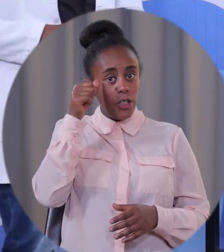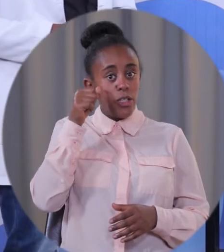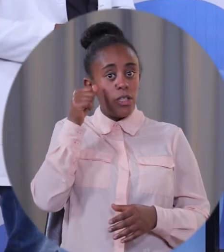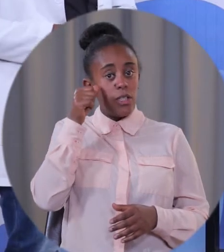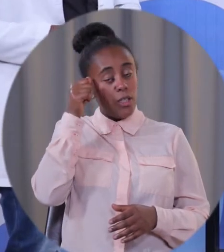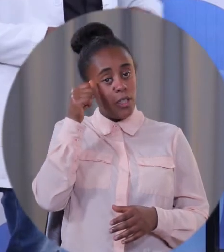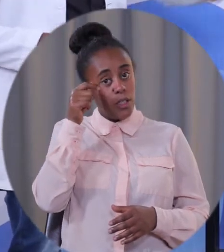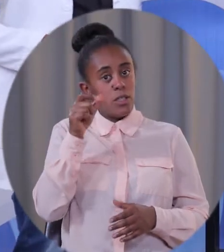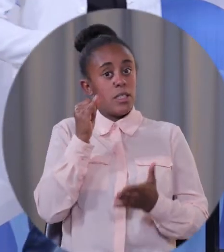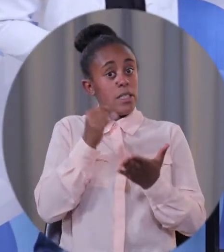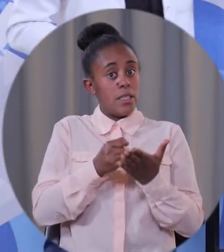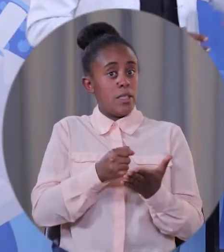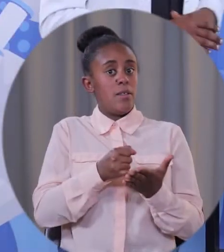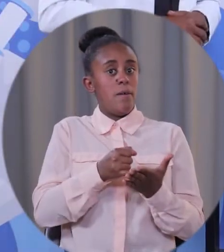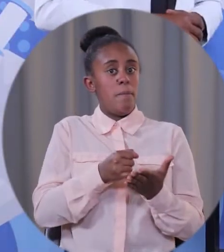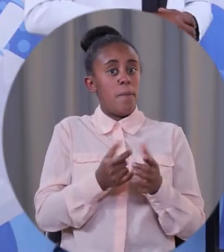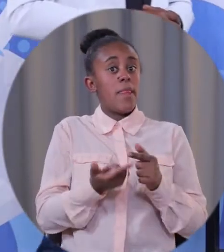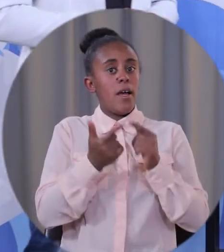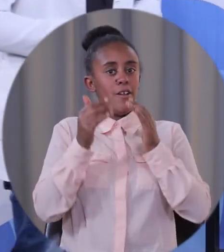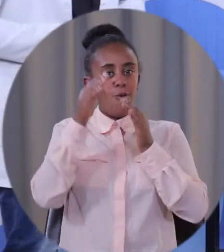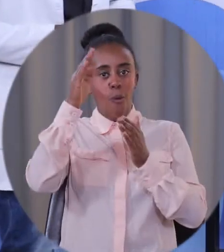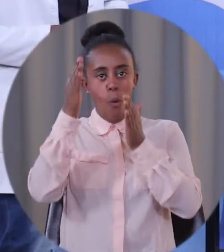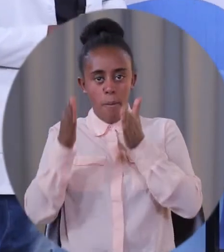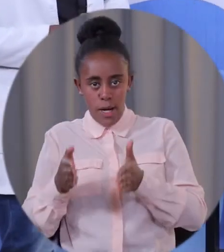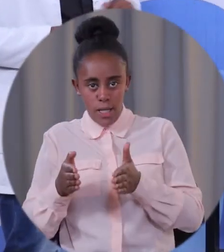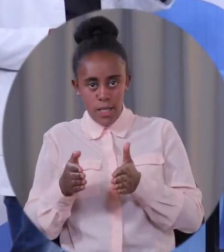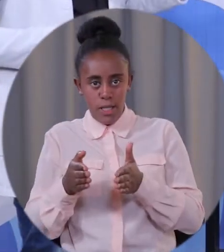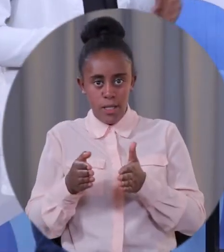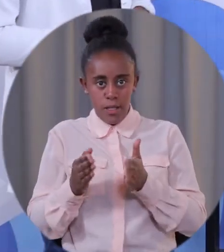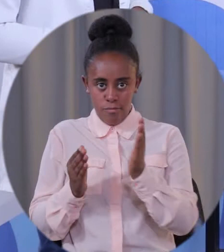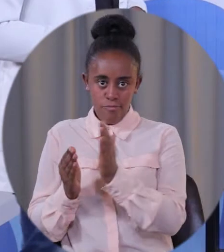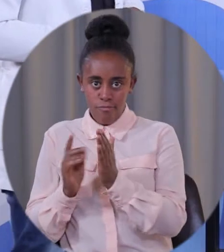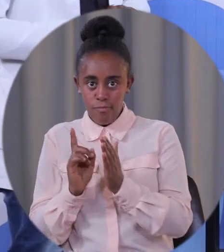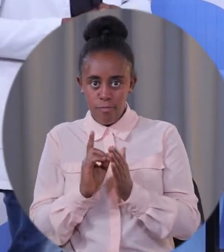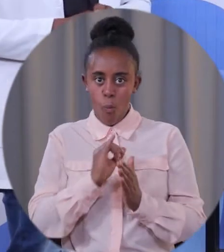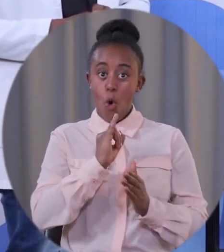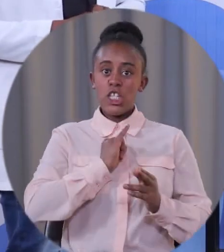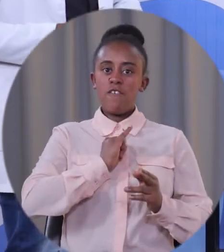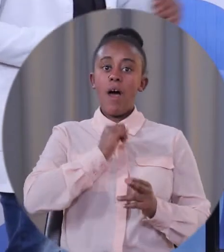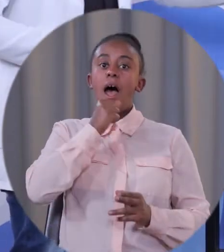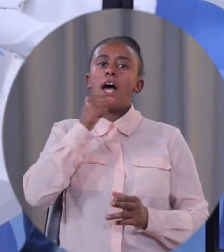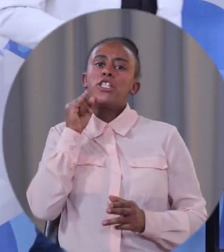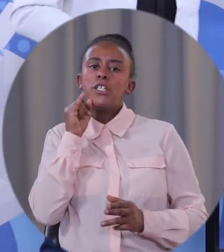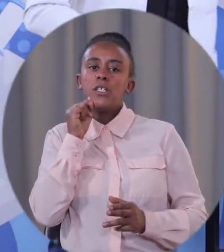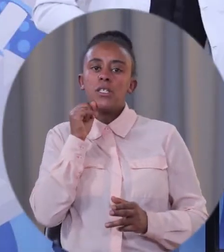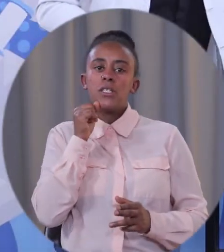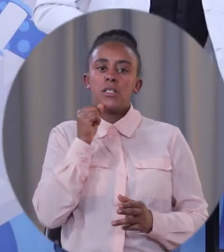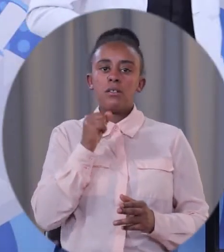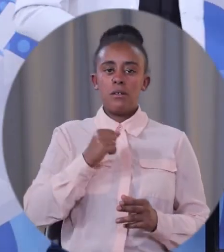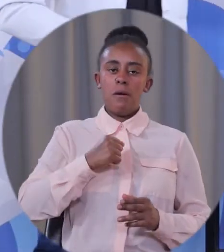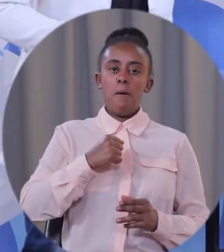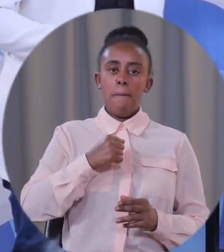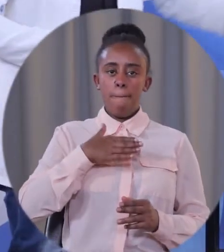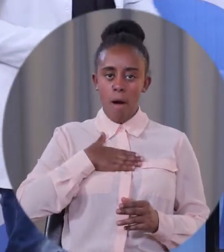it. In the second column, you have a possessive adjectives. I become